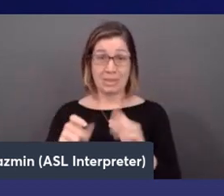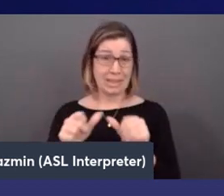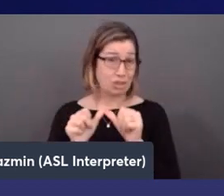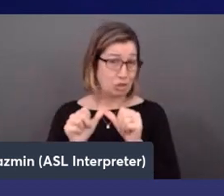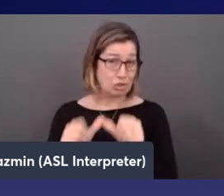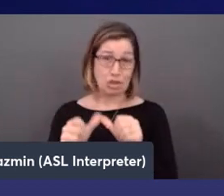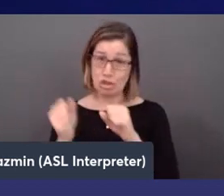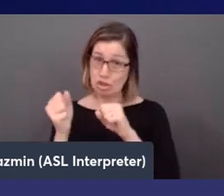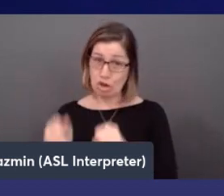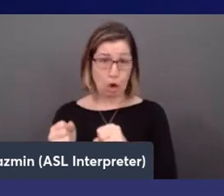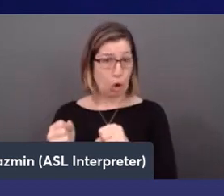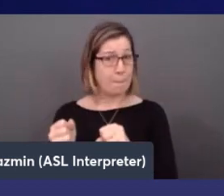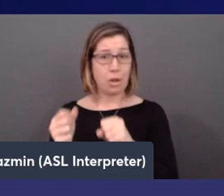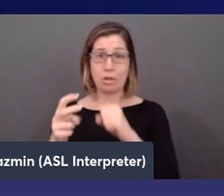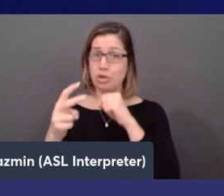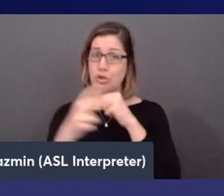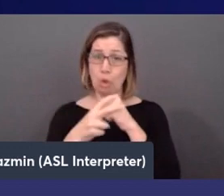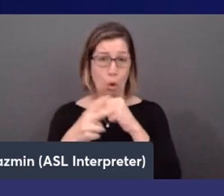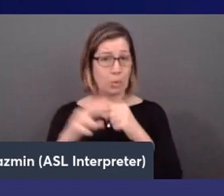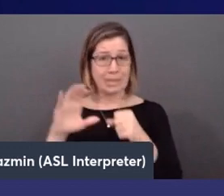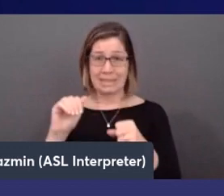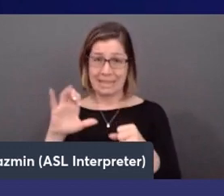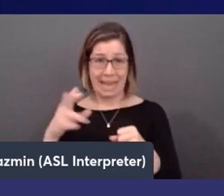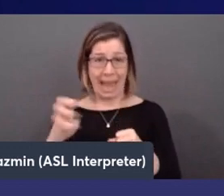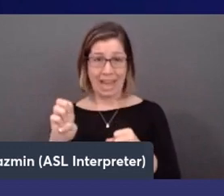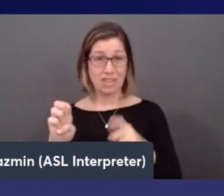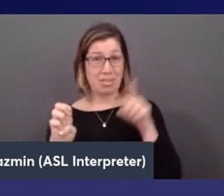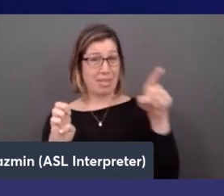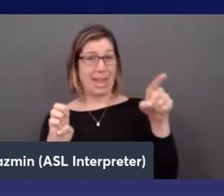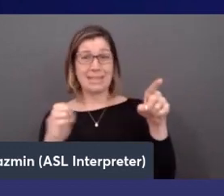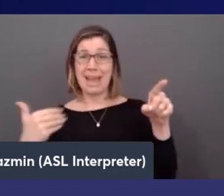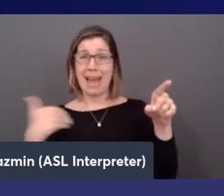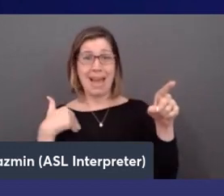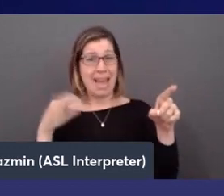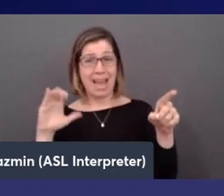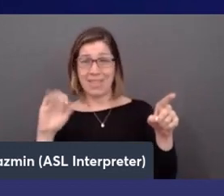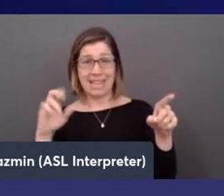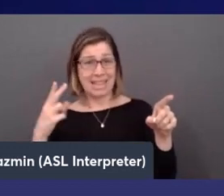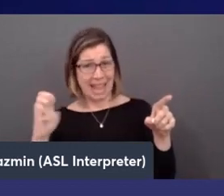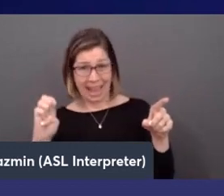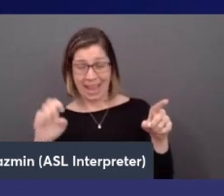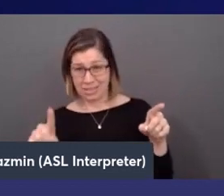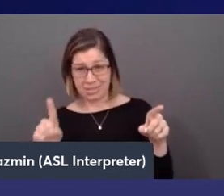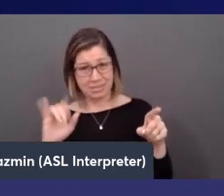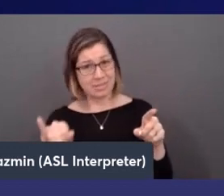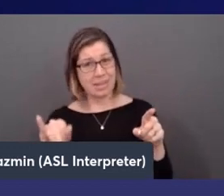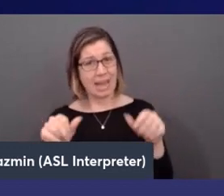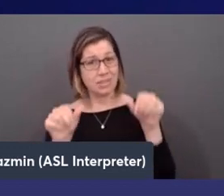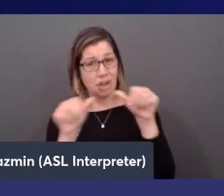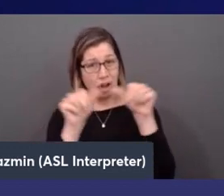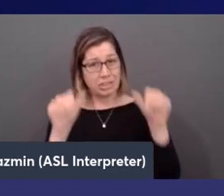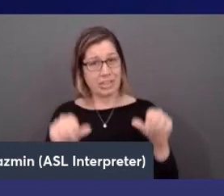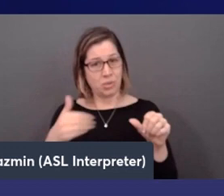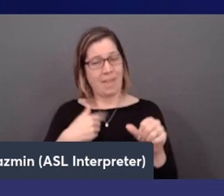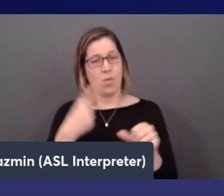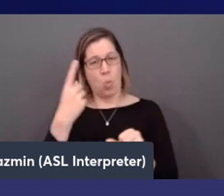cache. In this case, you have the cache speed, right? So you simplify your architecture by having a single service to both.